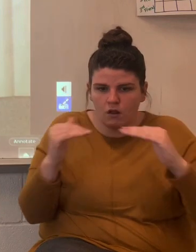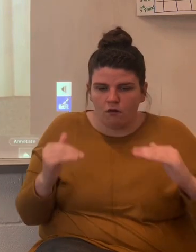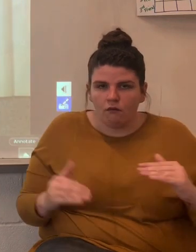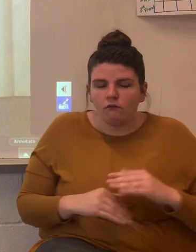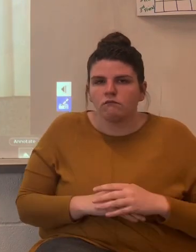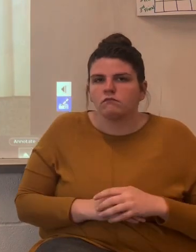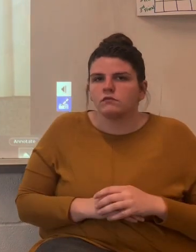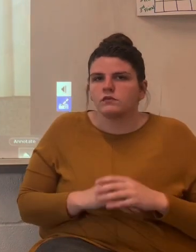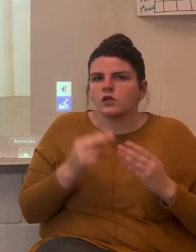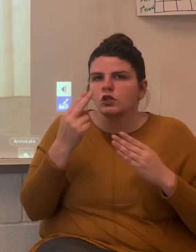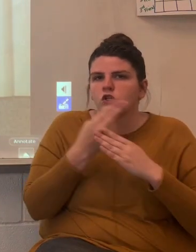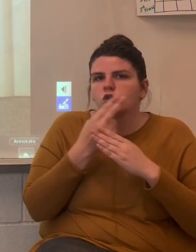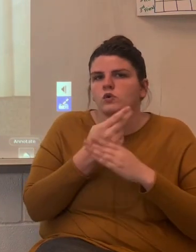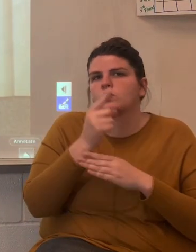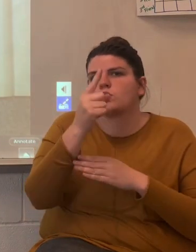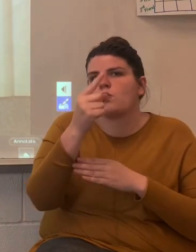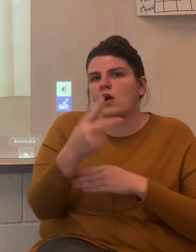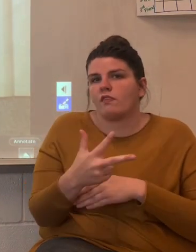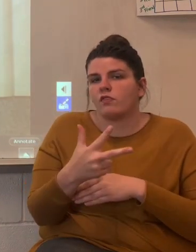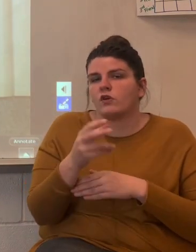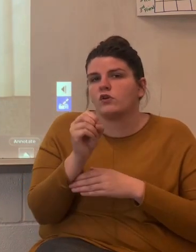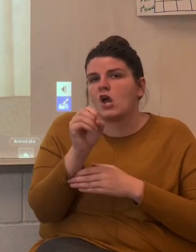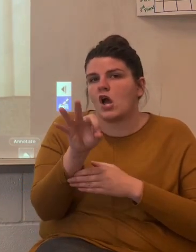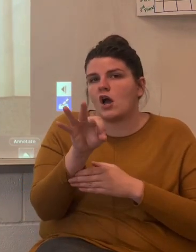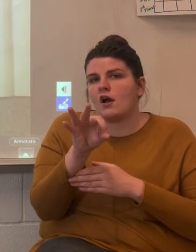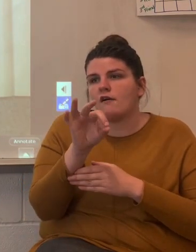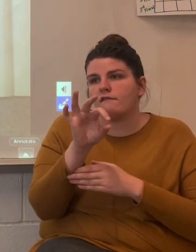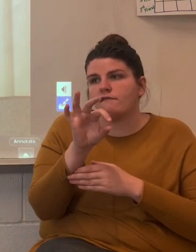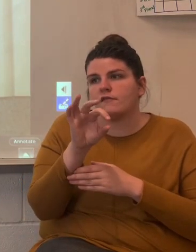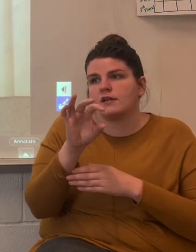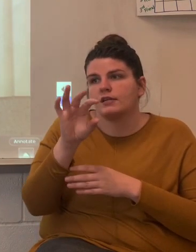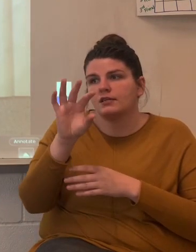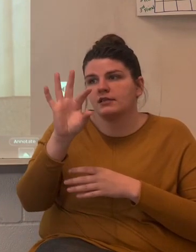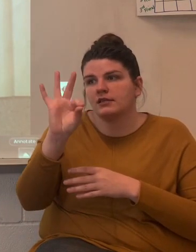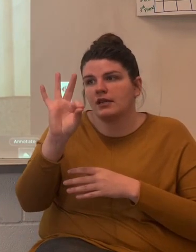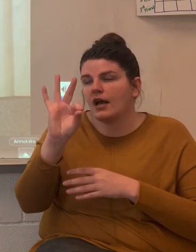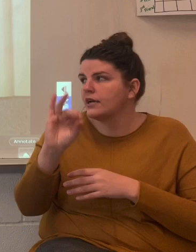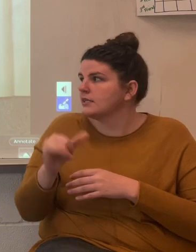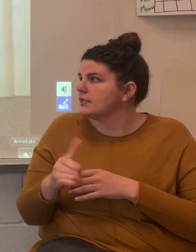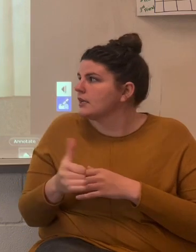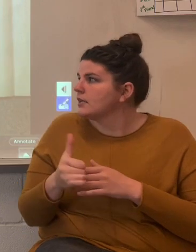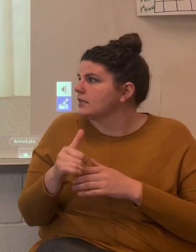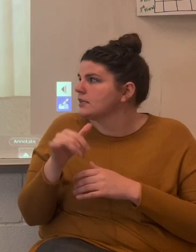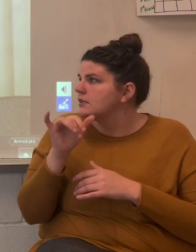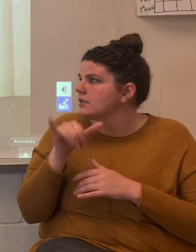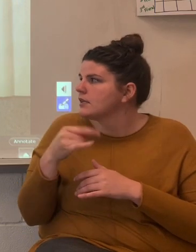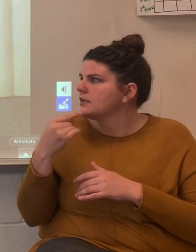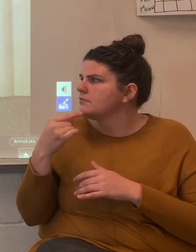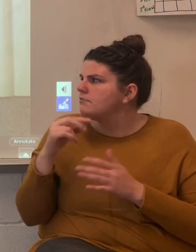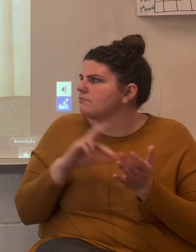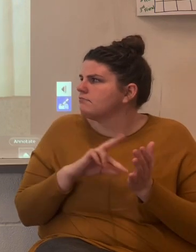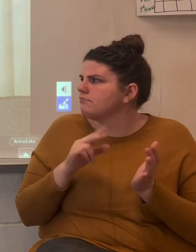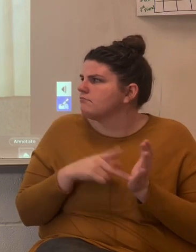used 1/3 of 9/10, which is saying